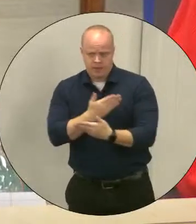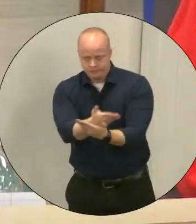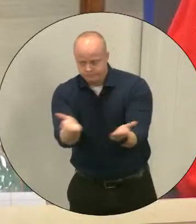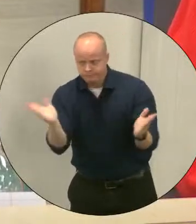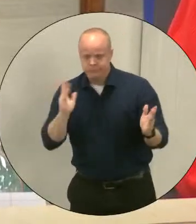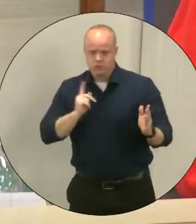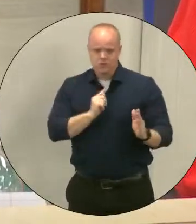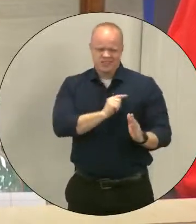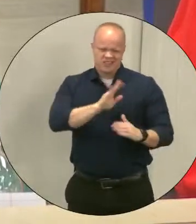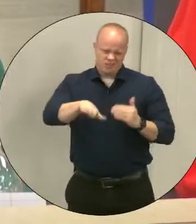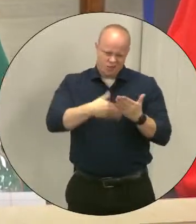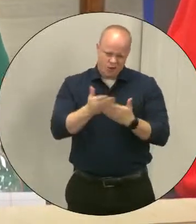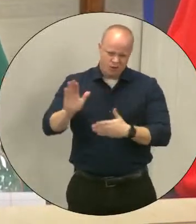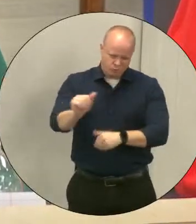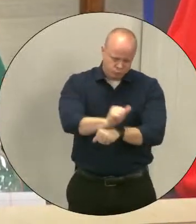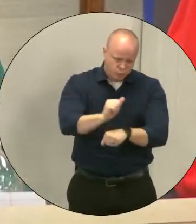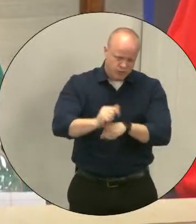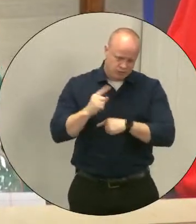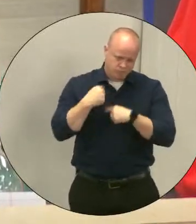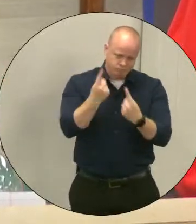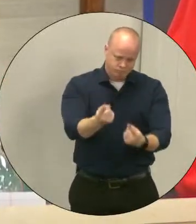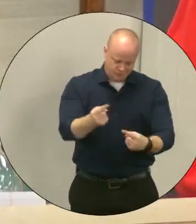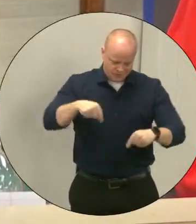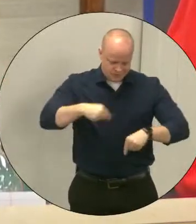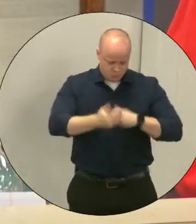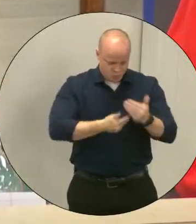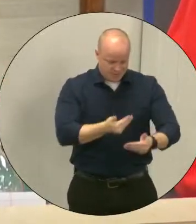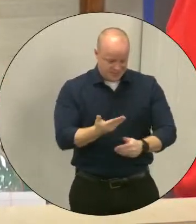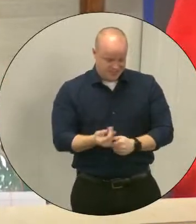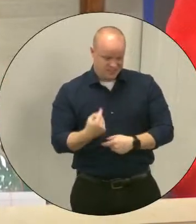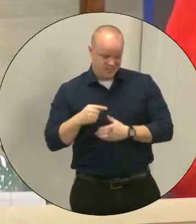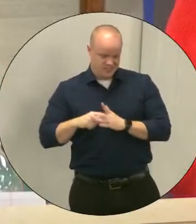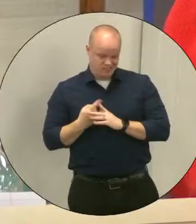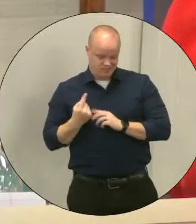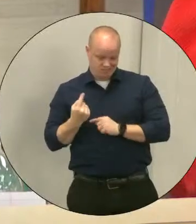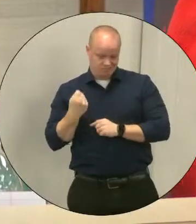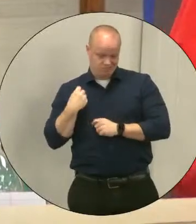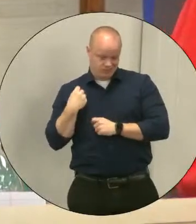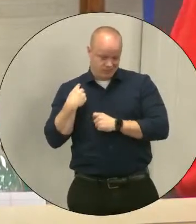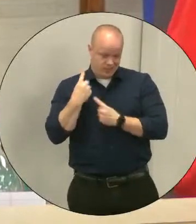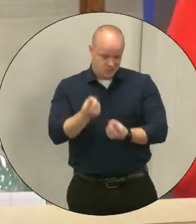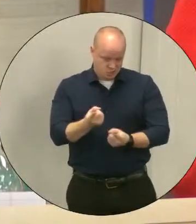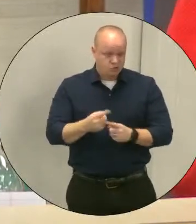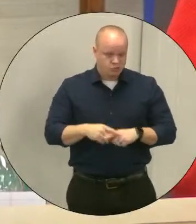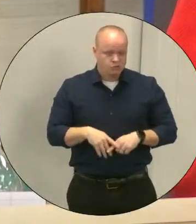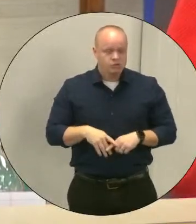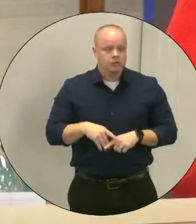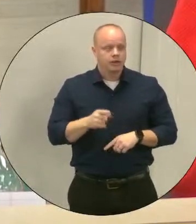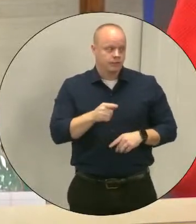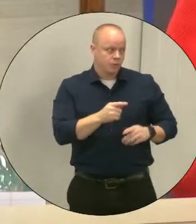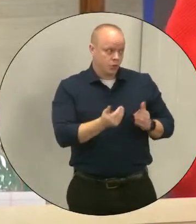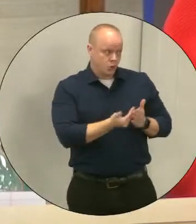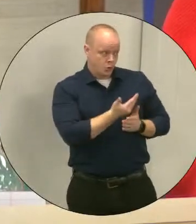work that you guys have contributed in this process since last year. And for the new trustees, the newly